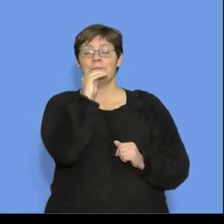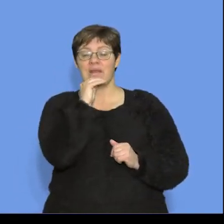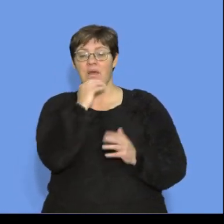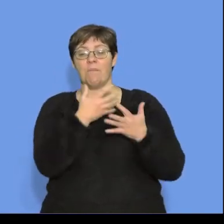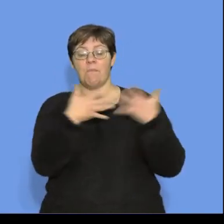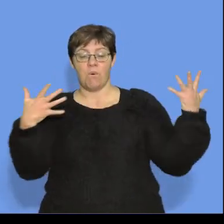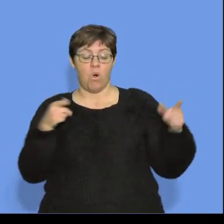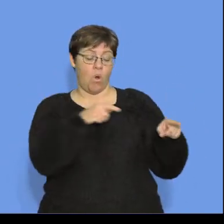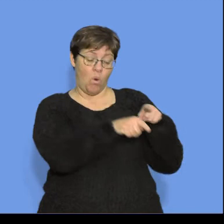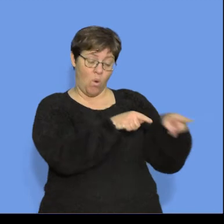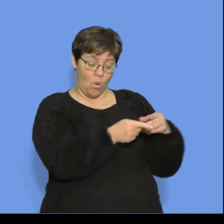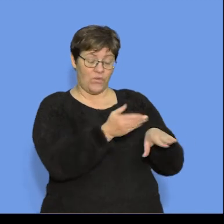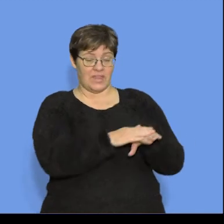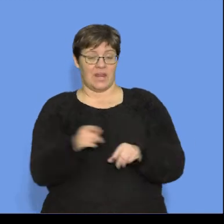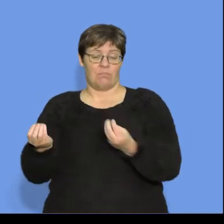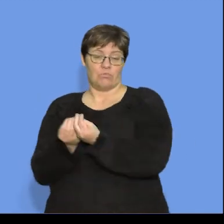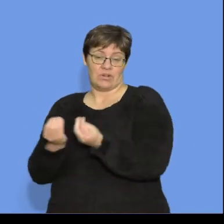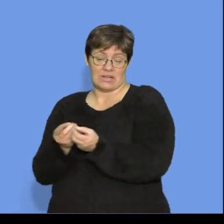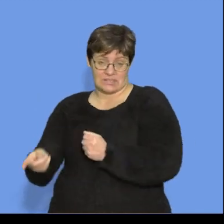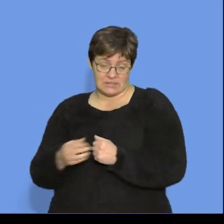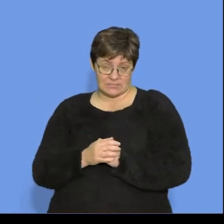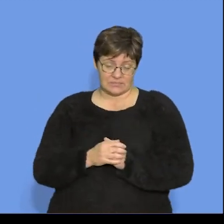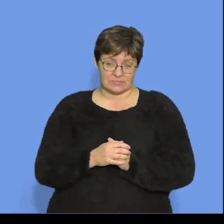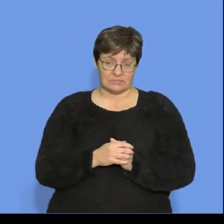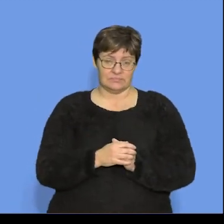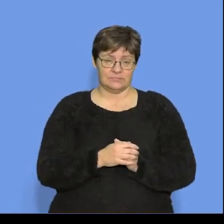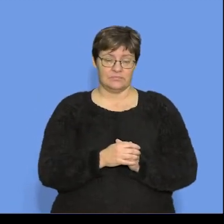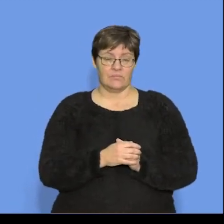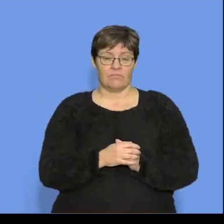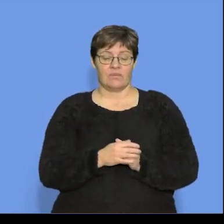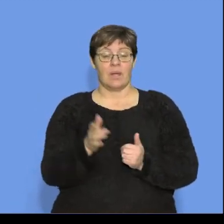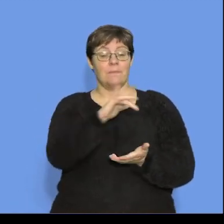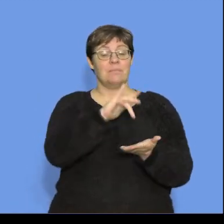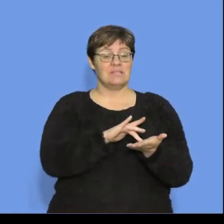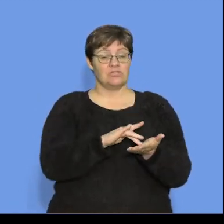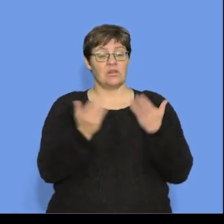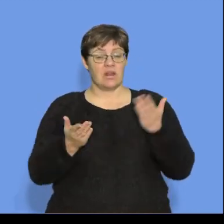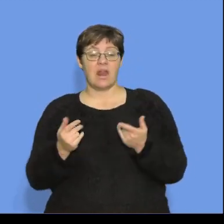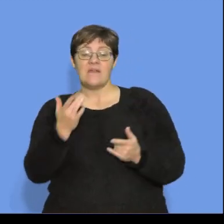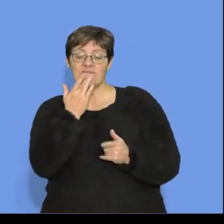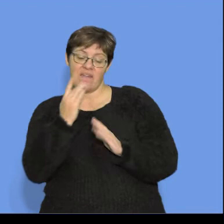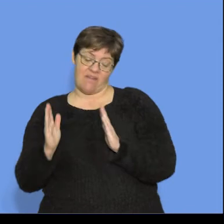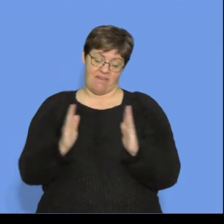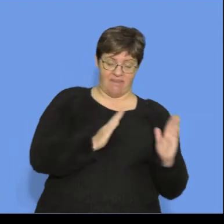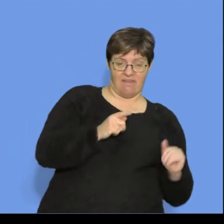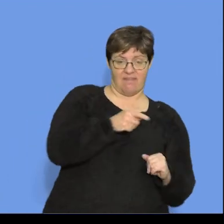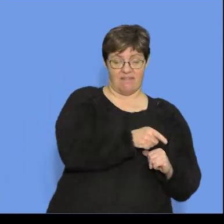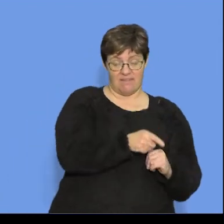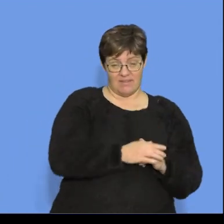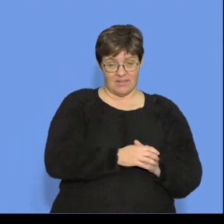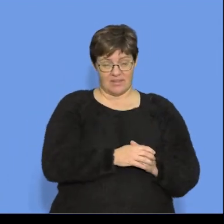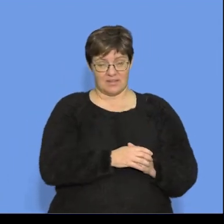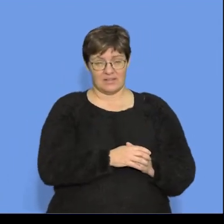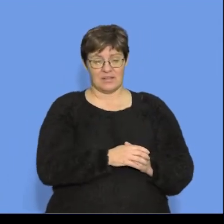more reactants. The position of the equilibrium is favoring the reactants. It